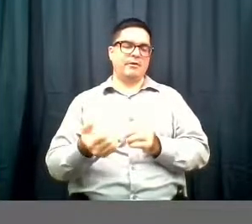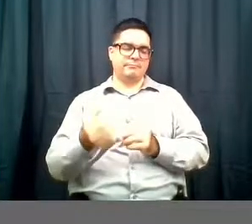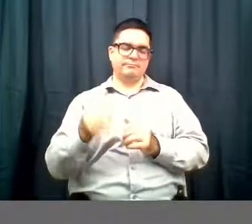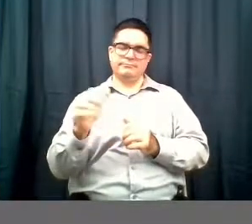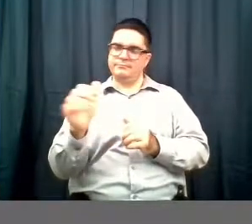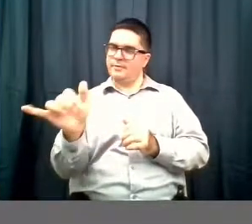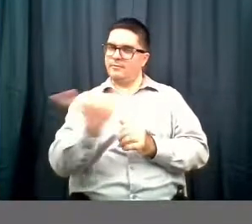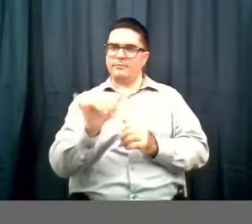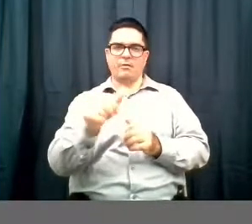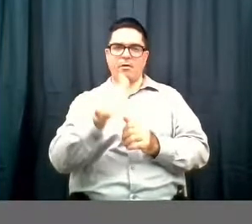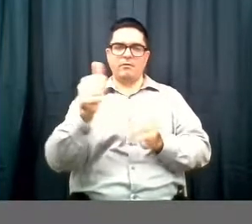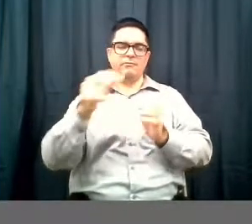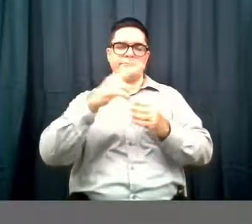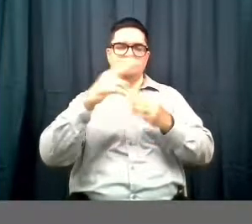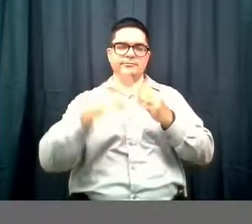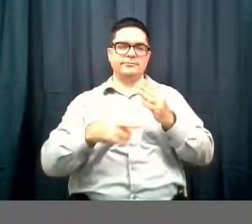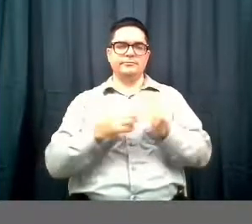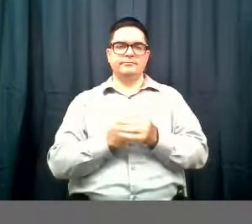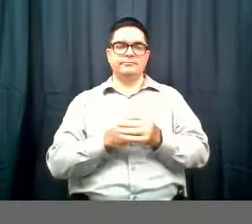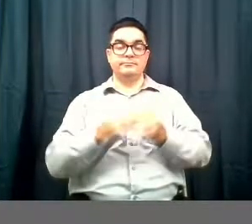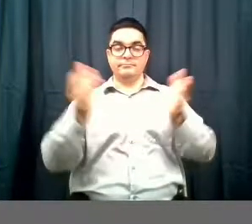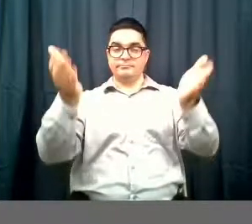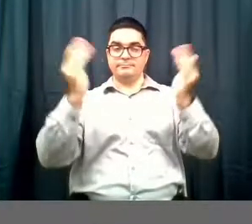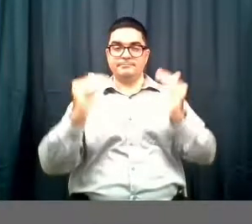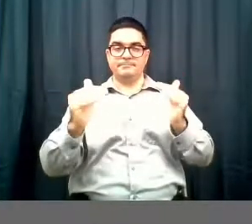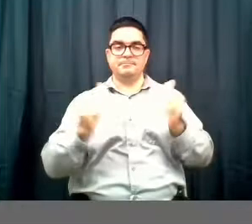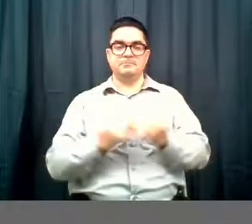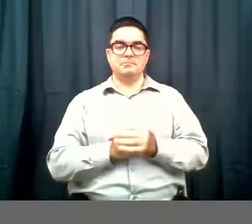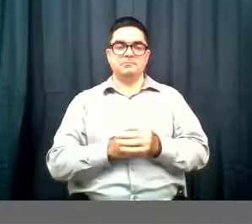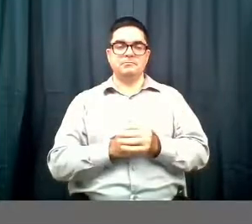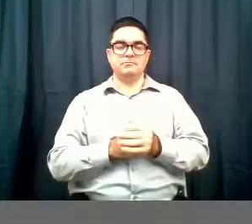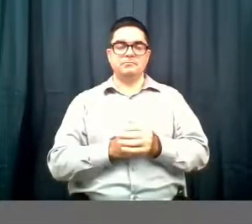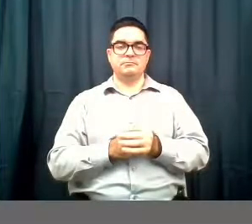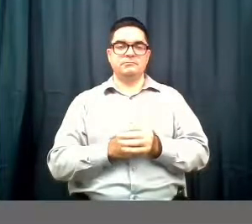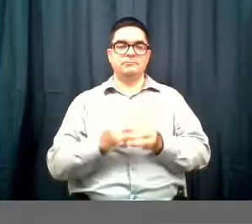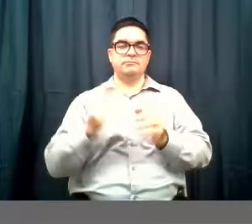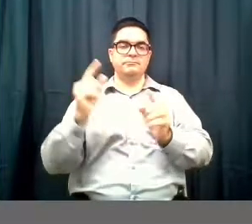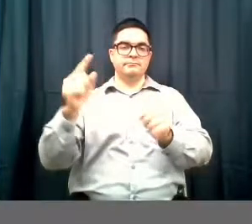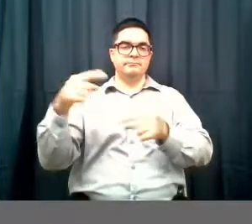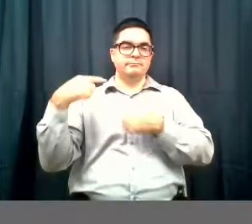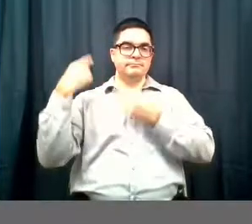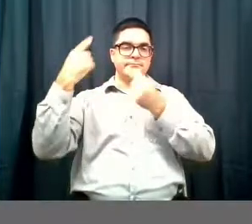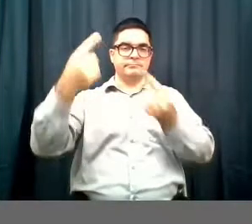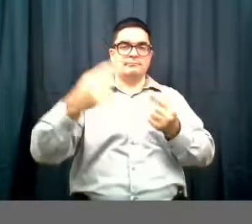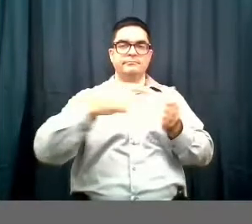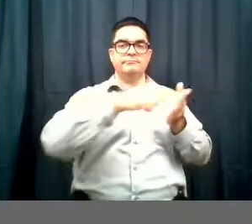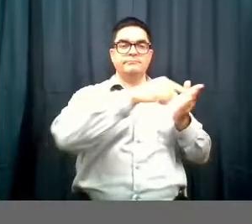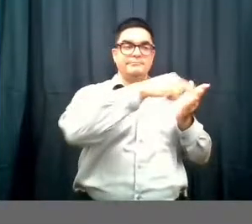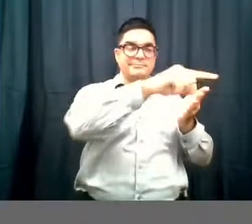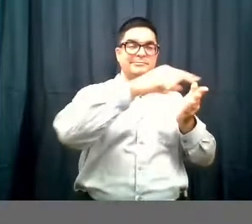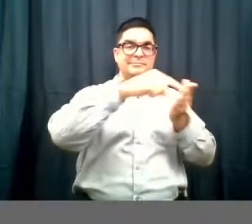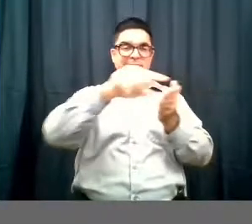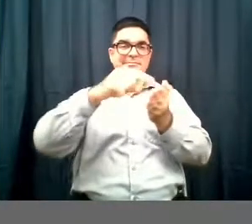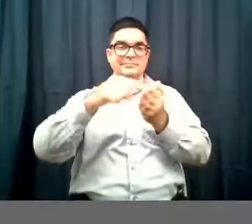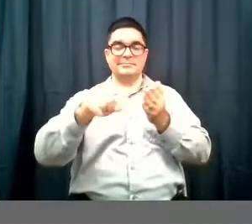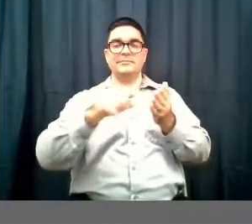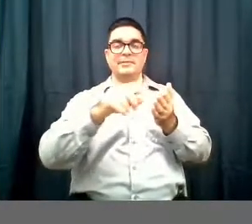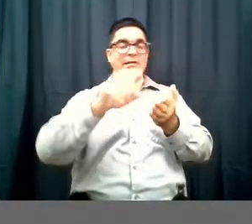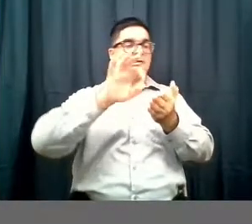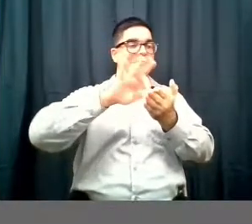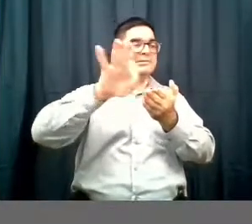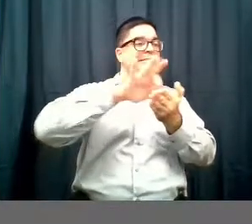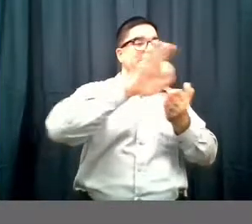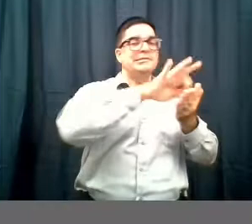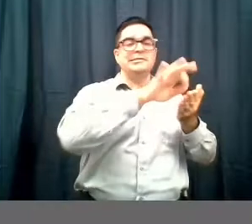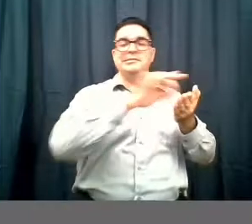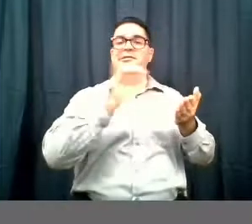And finally, the recurring over budgeting of expenses generated significant structural deficits that led Puerto Rico